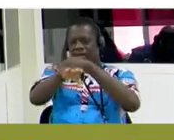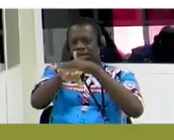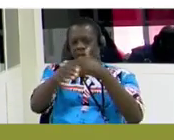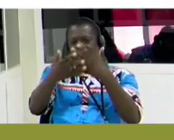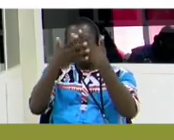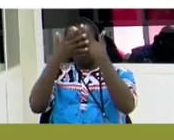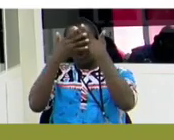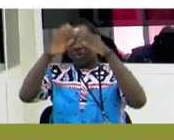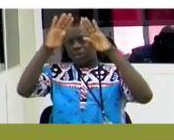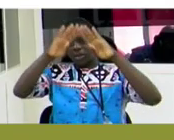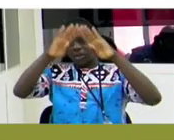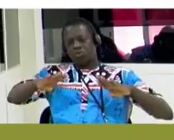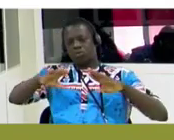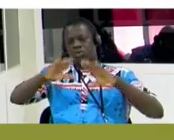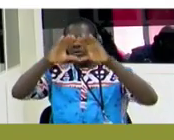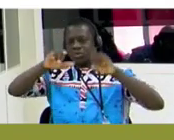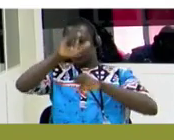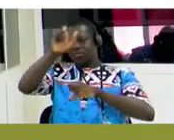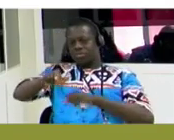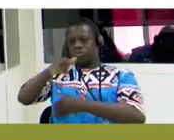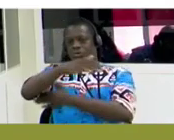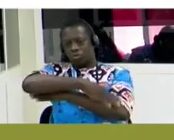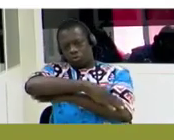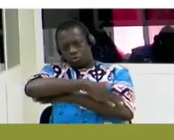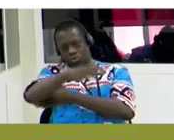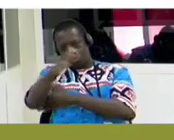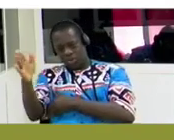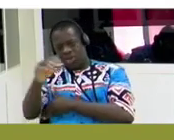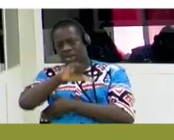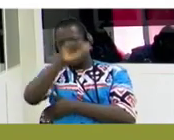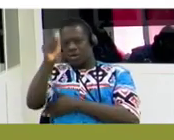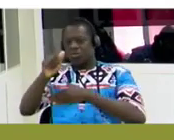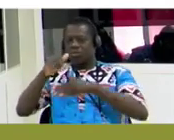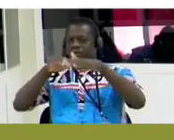officers opened the gate, then we entered.